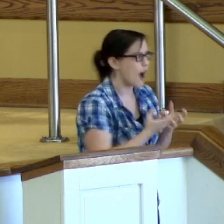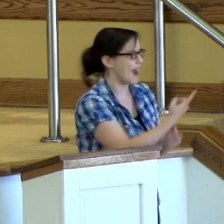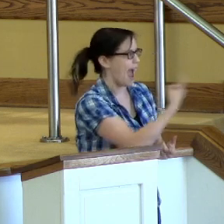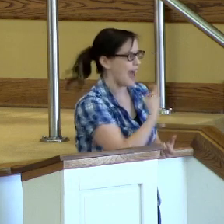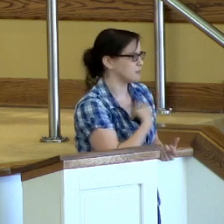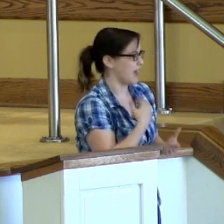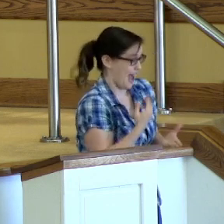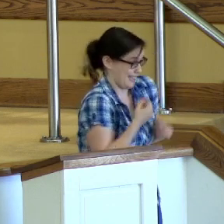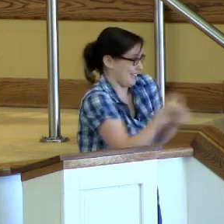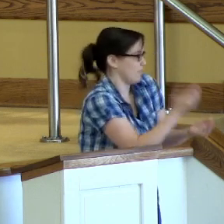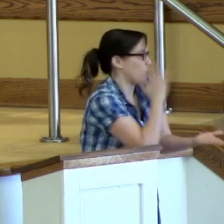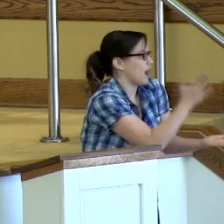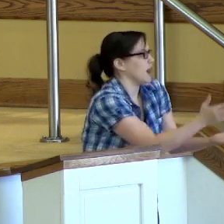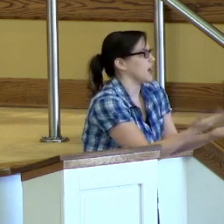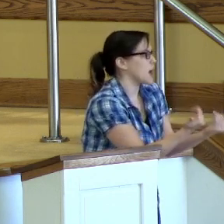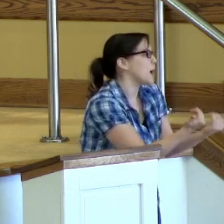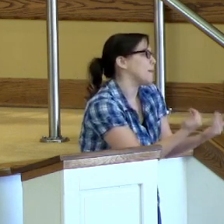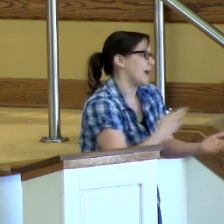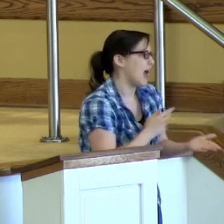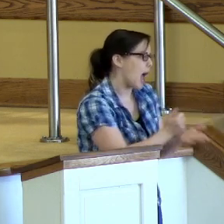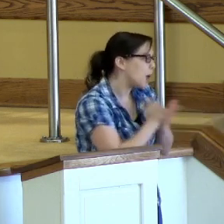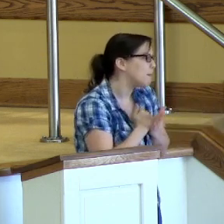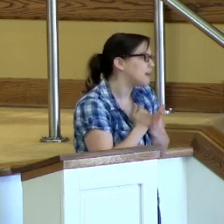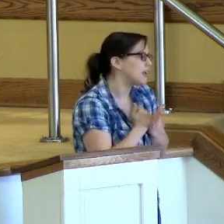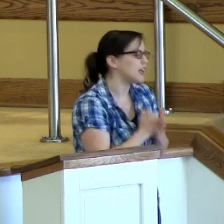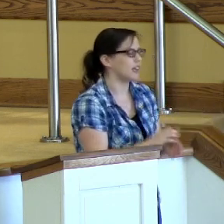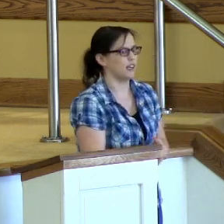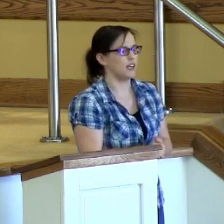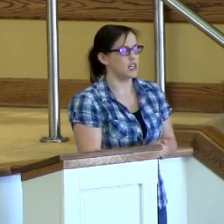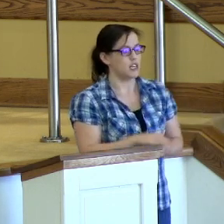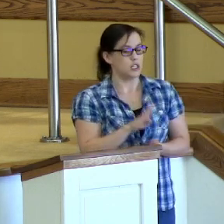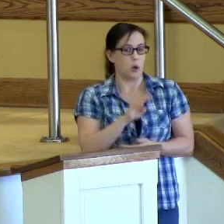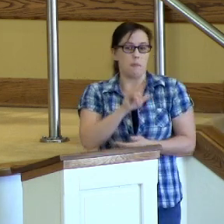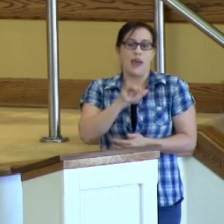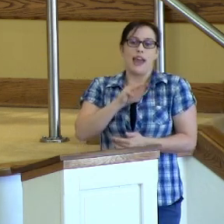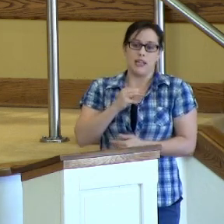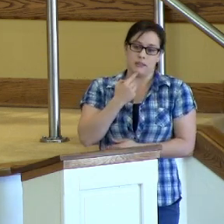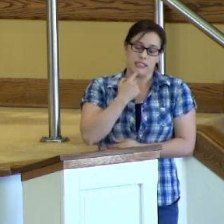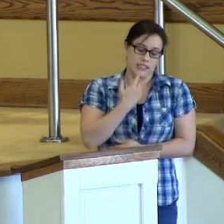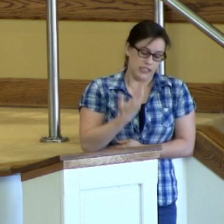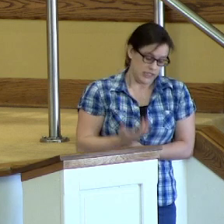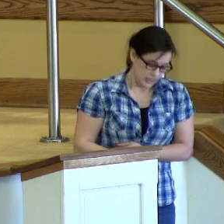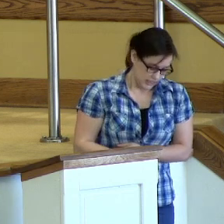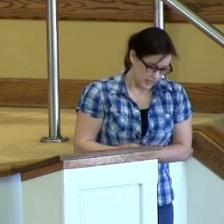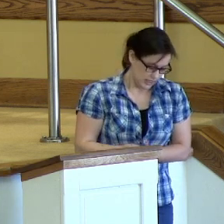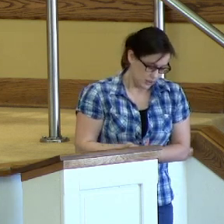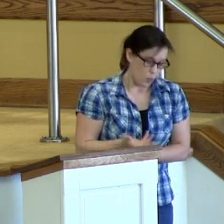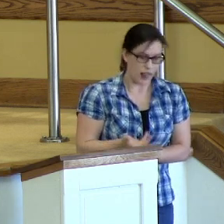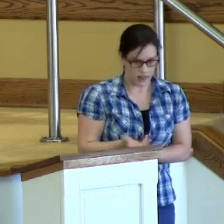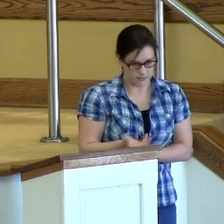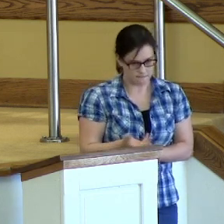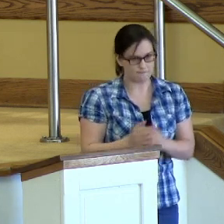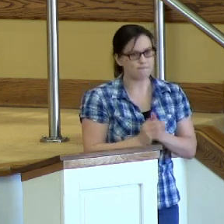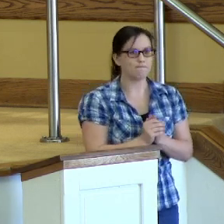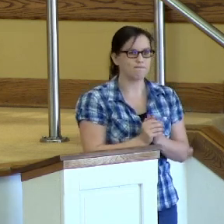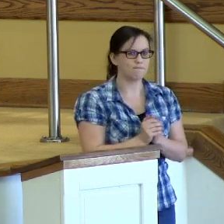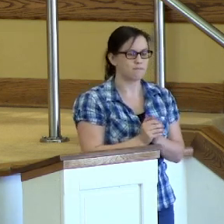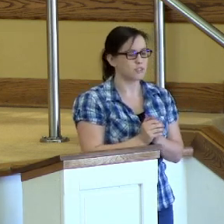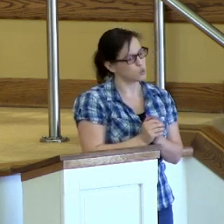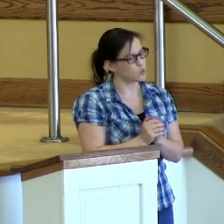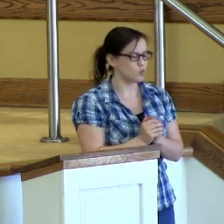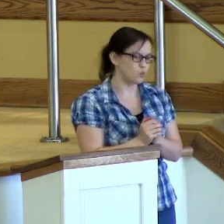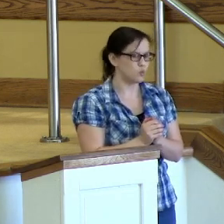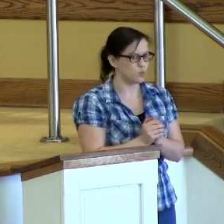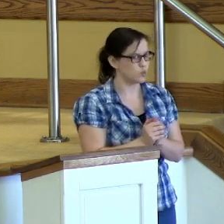Come therefore, I pray thee, curse me this people. And then Balaam, there's Balaam again. He's prophet for